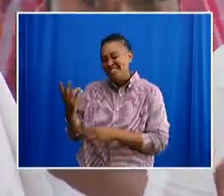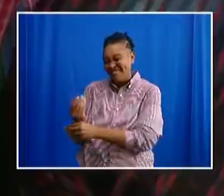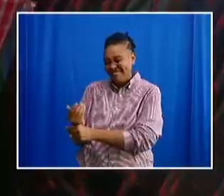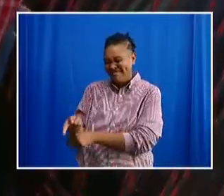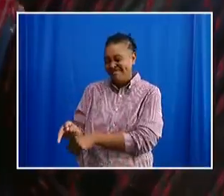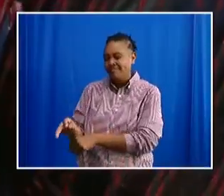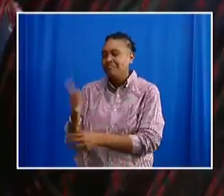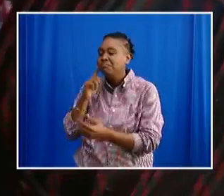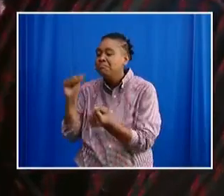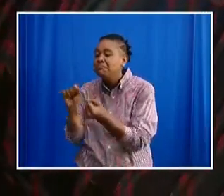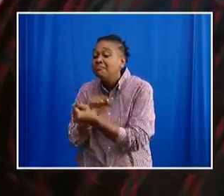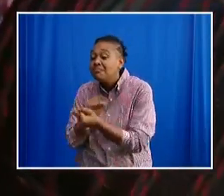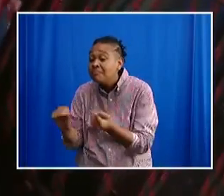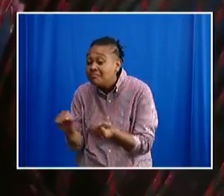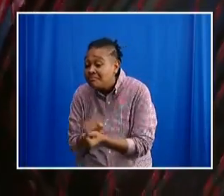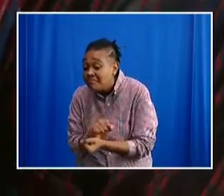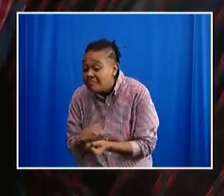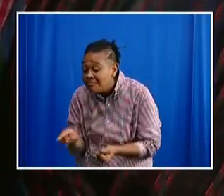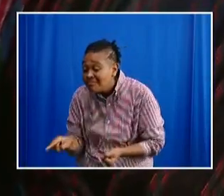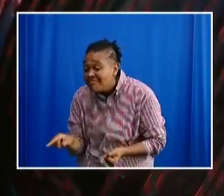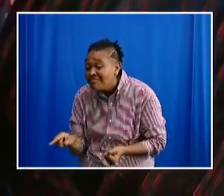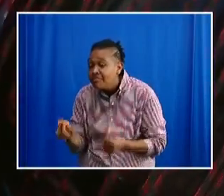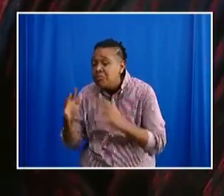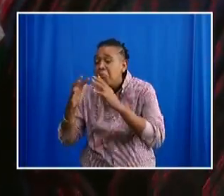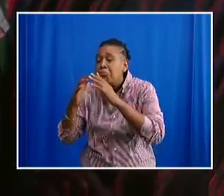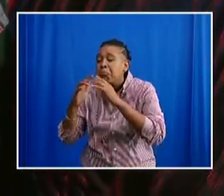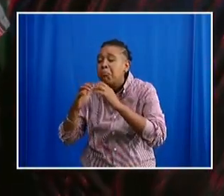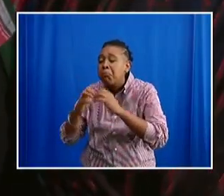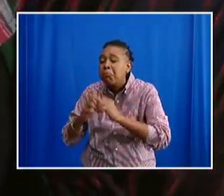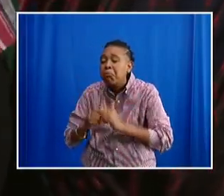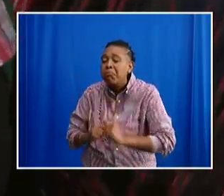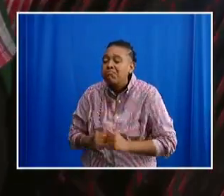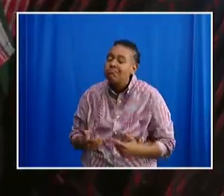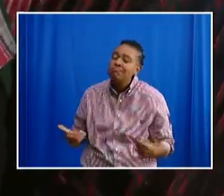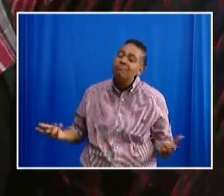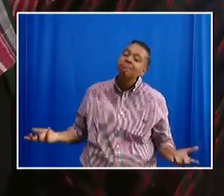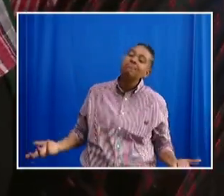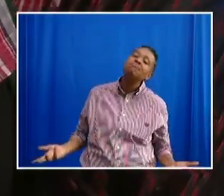it mash up, it gone.